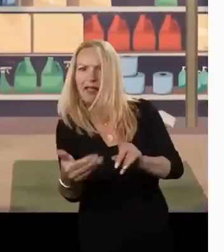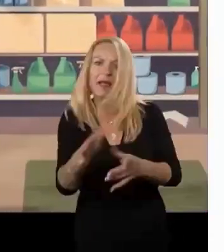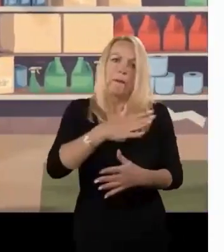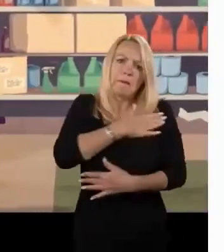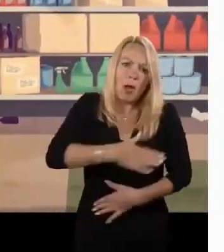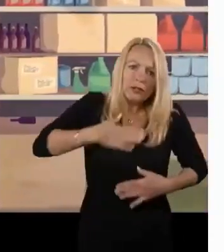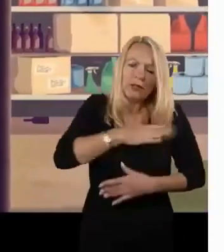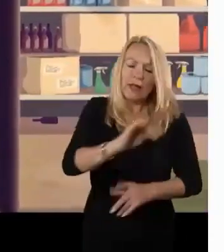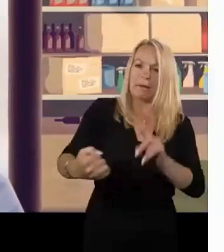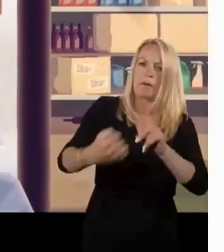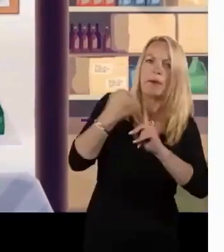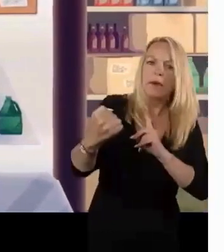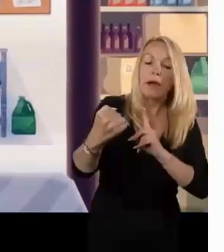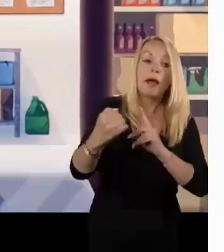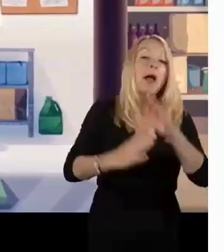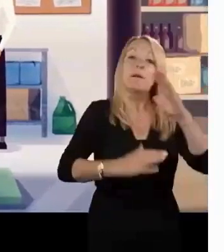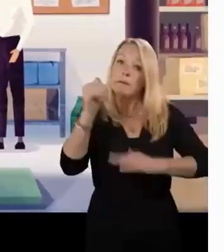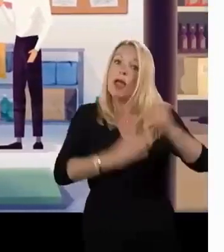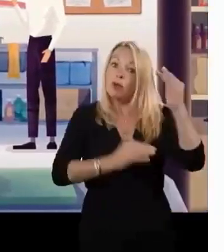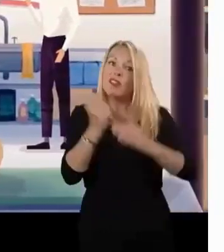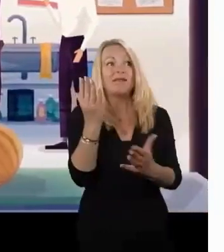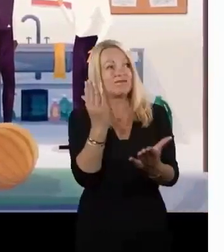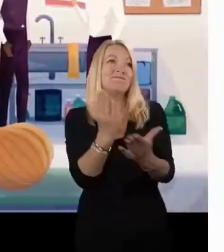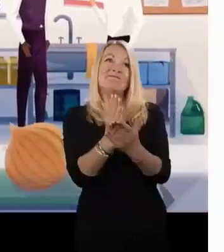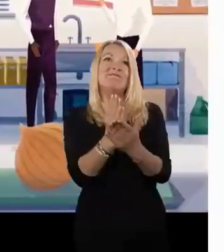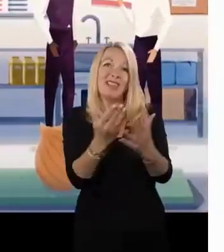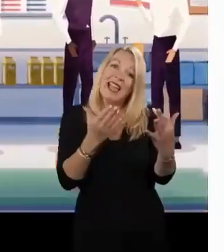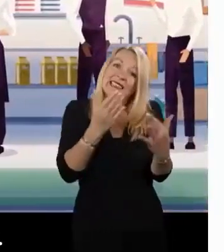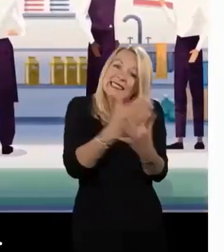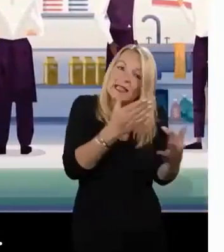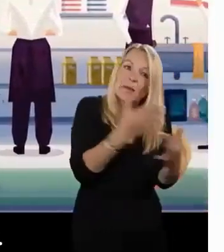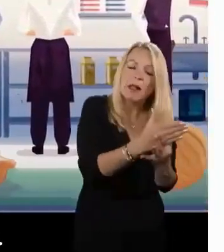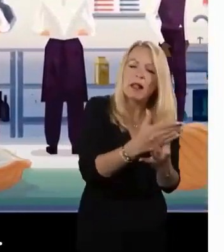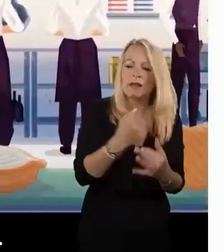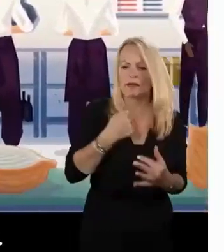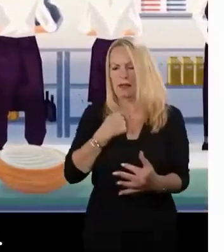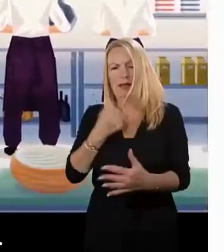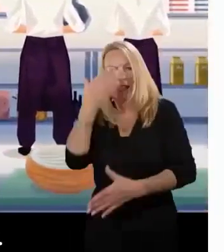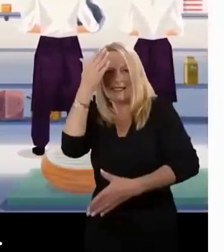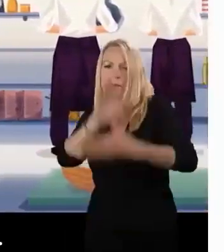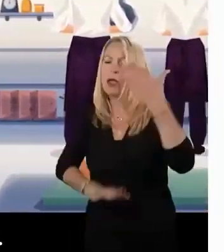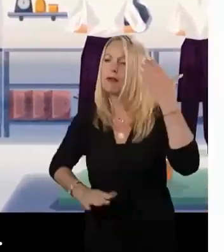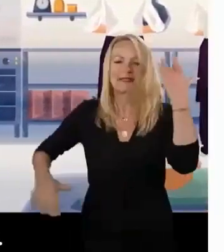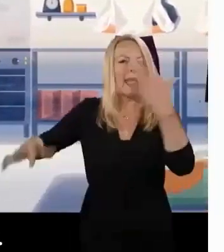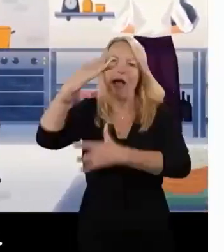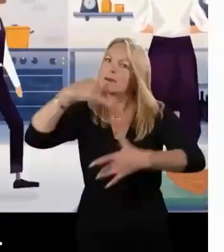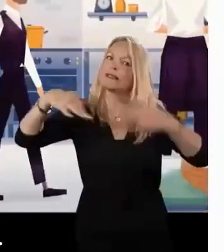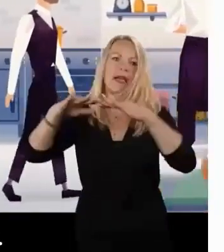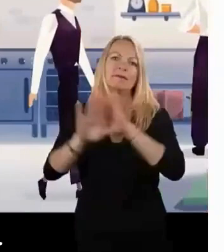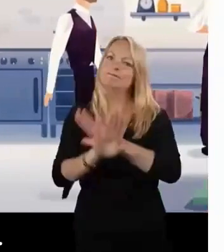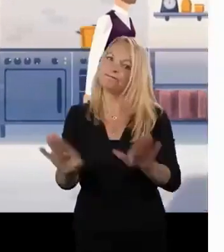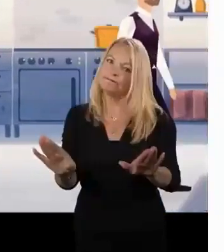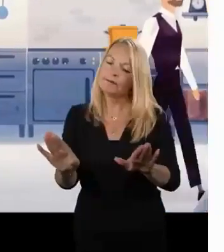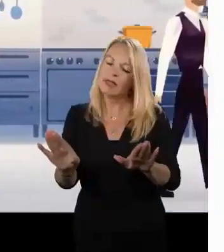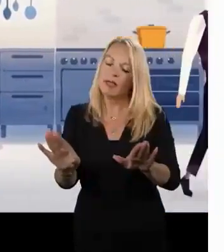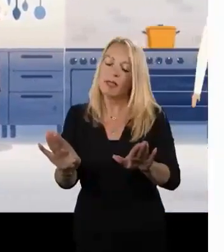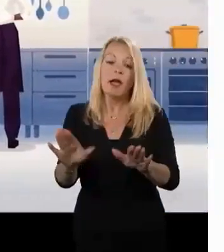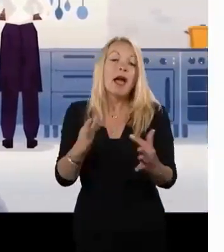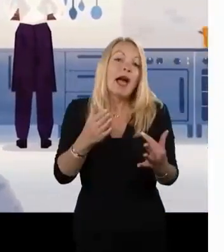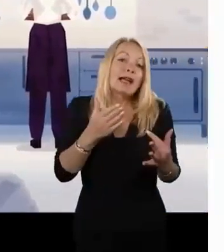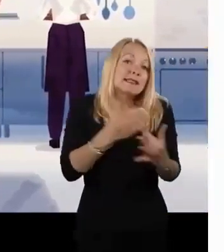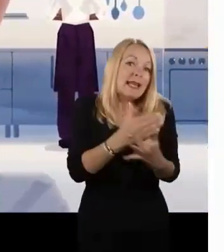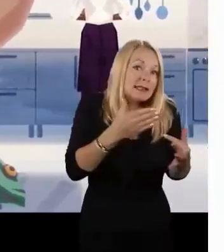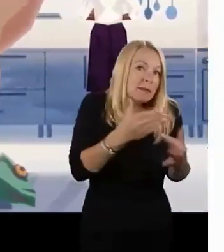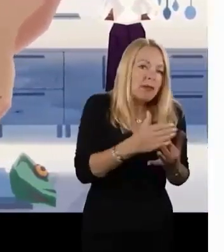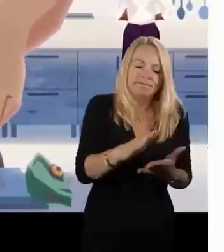and emotionally. The building itself is technically accessible, but the experience and atmosphere are not. Just because